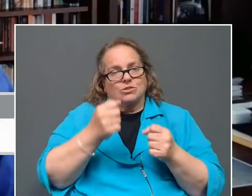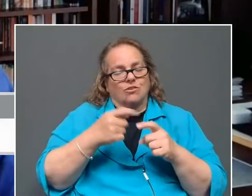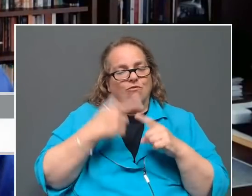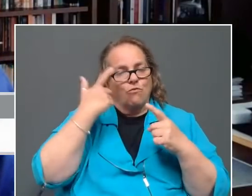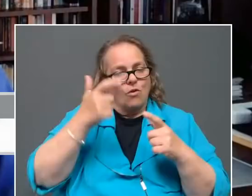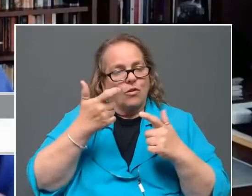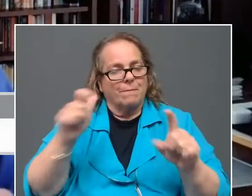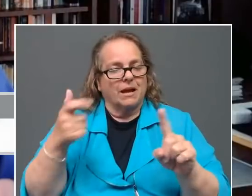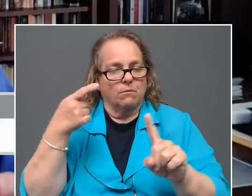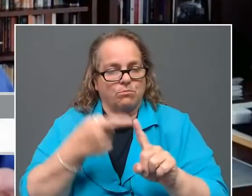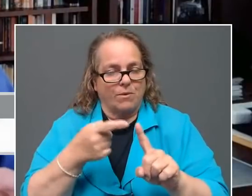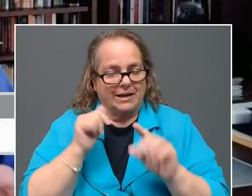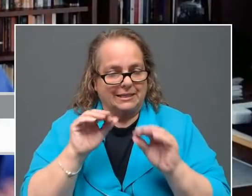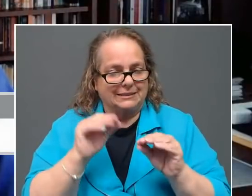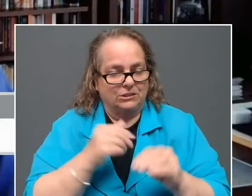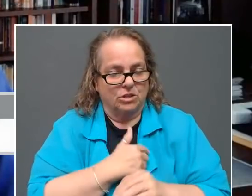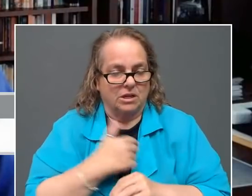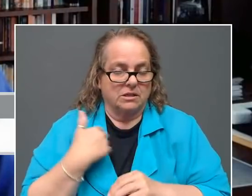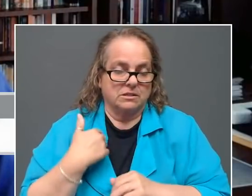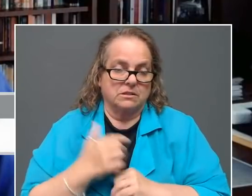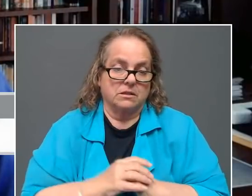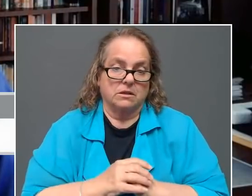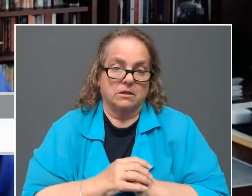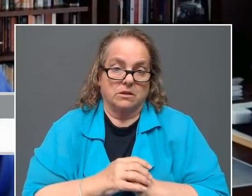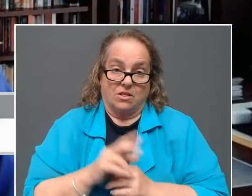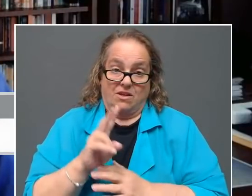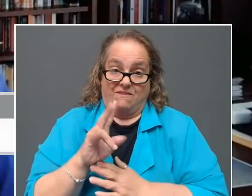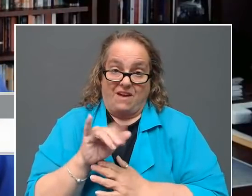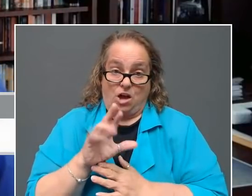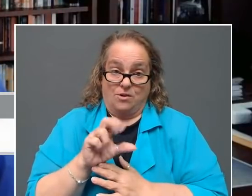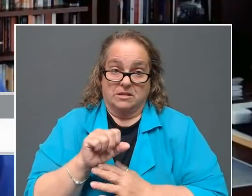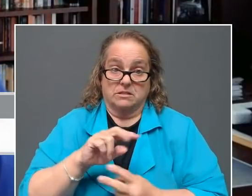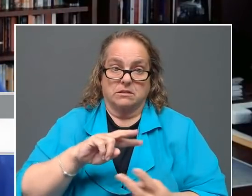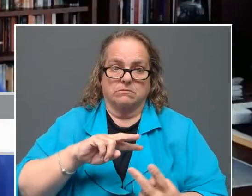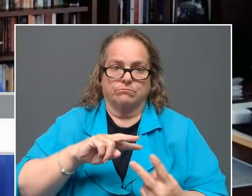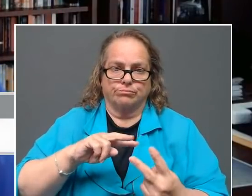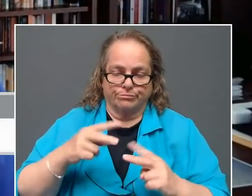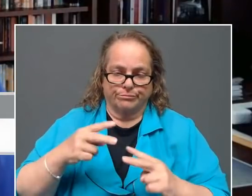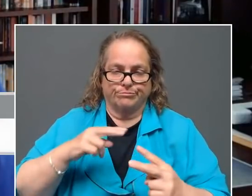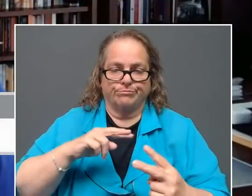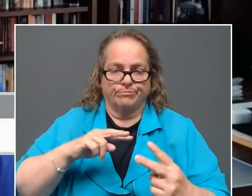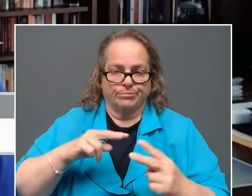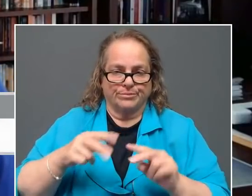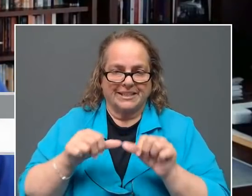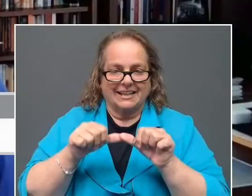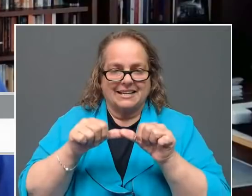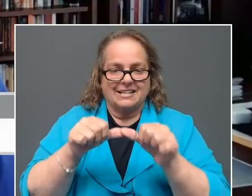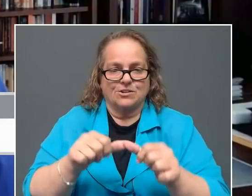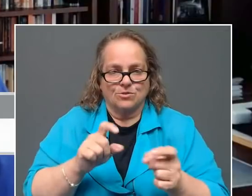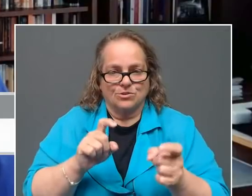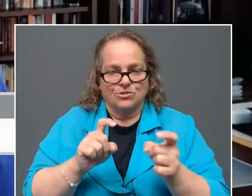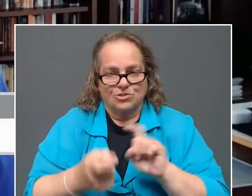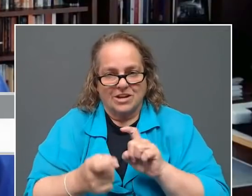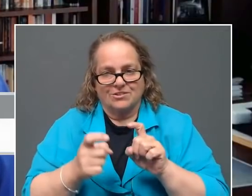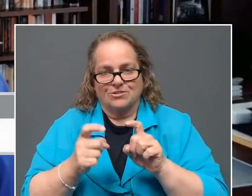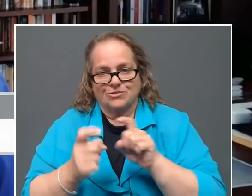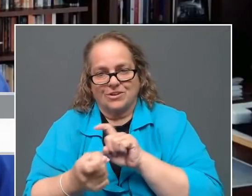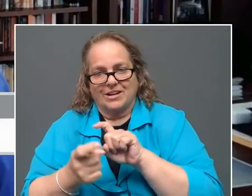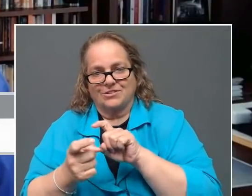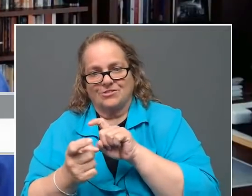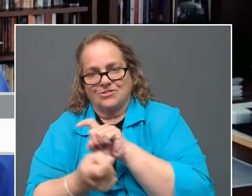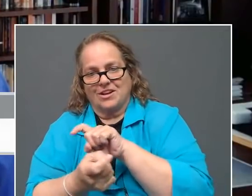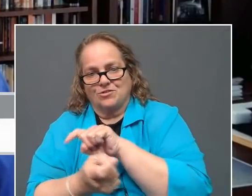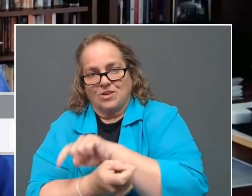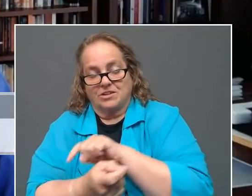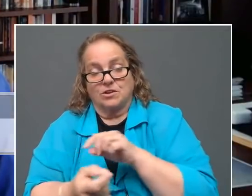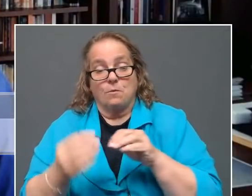us. So the virus mutates continuously. The more people who get infected, the more opportunity the virus